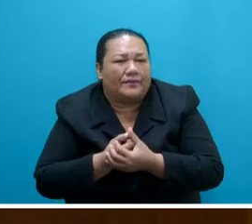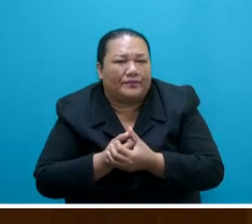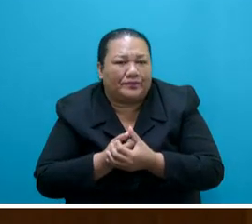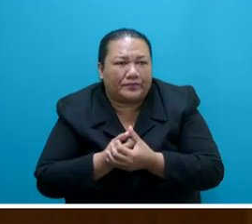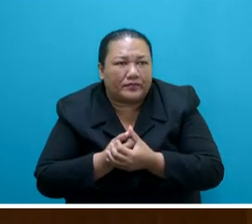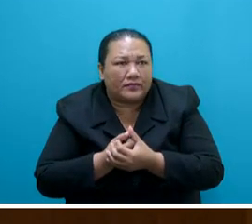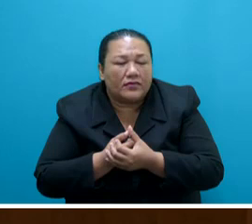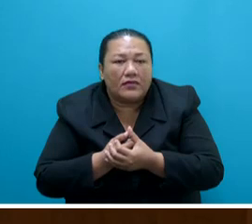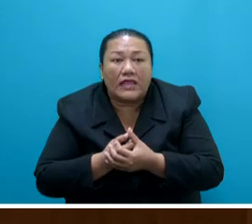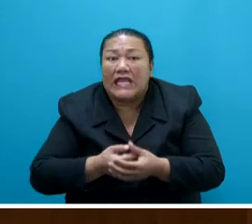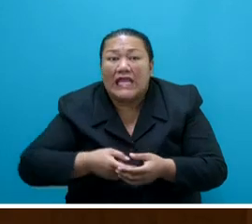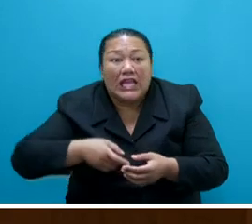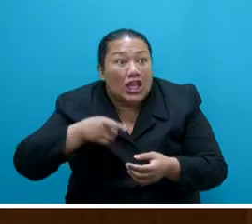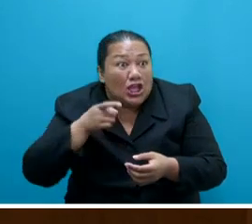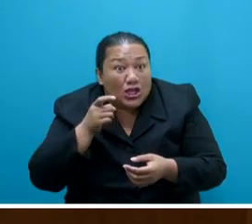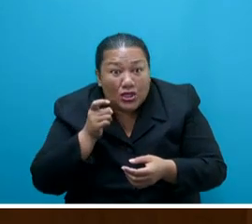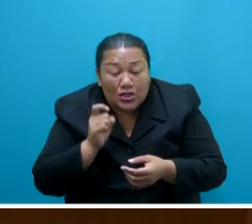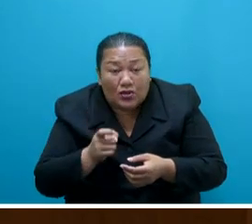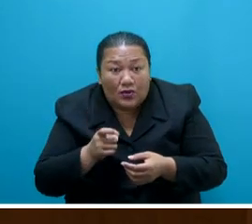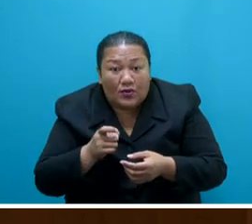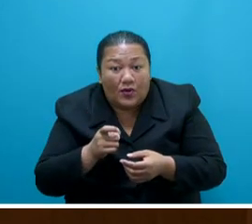looking in the mirror.